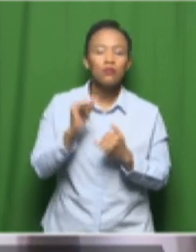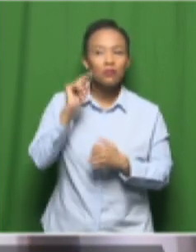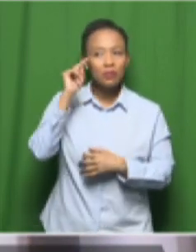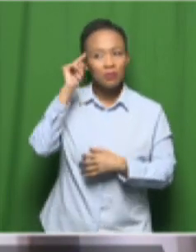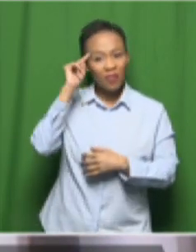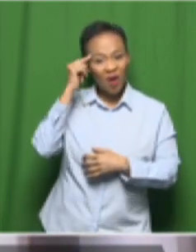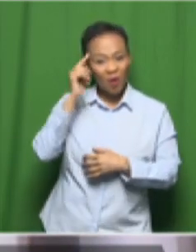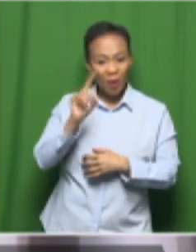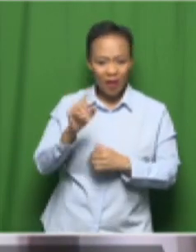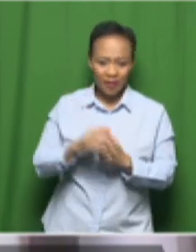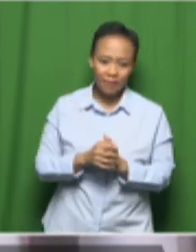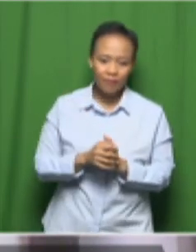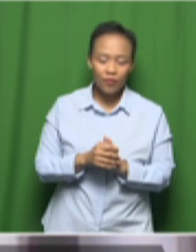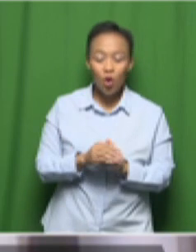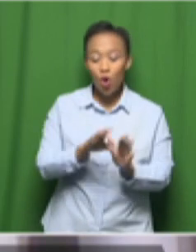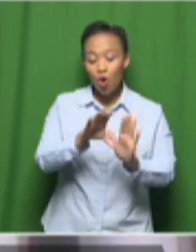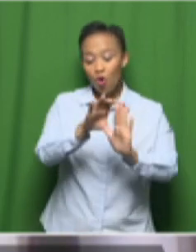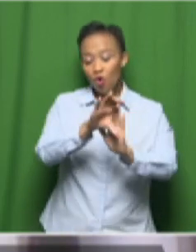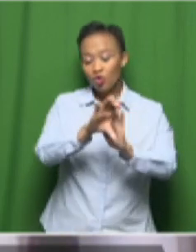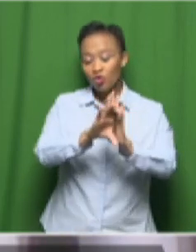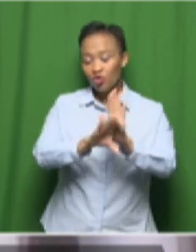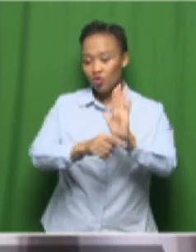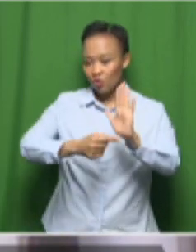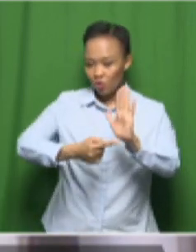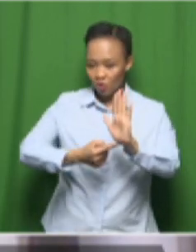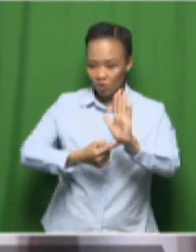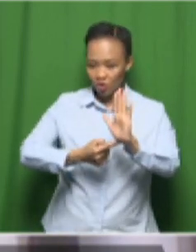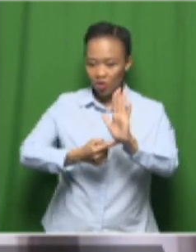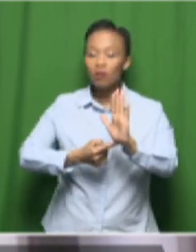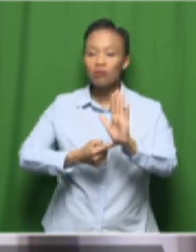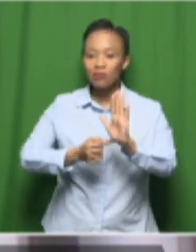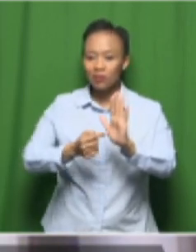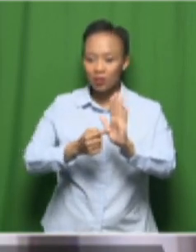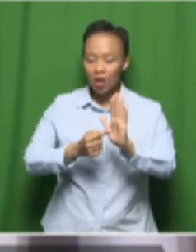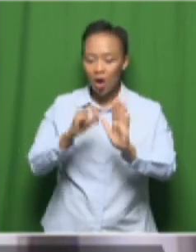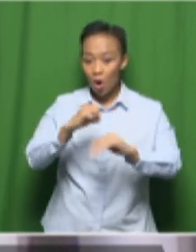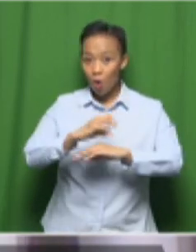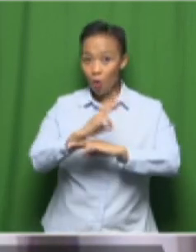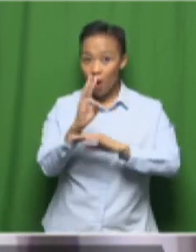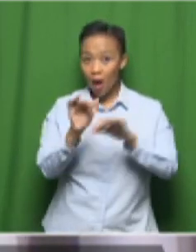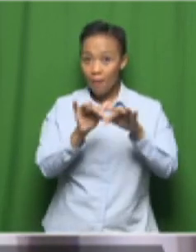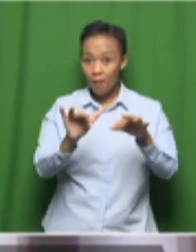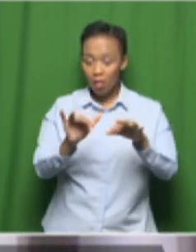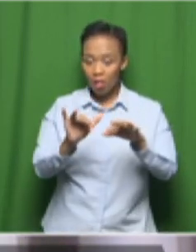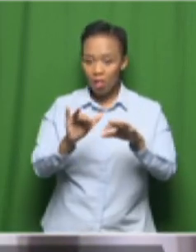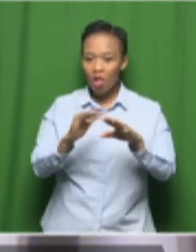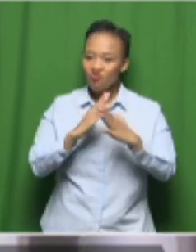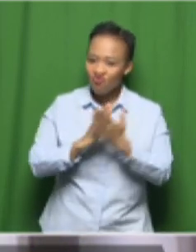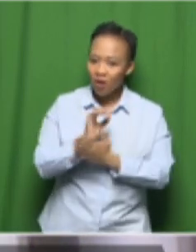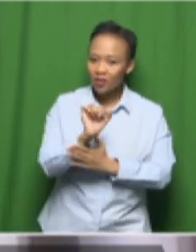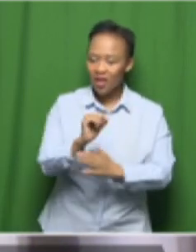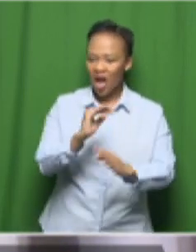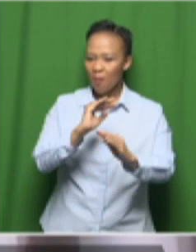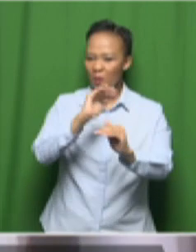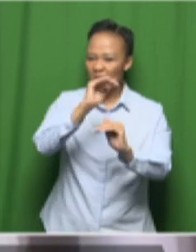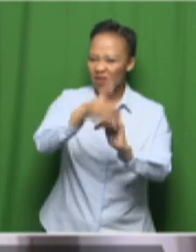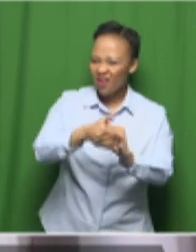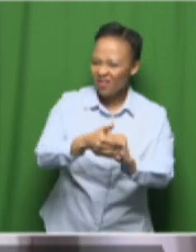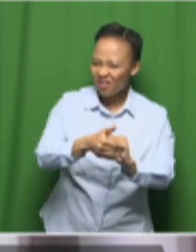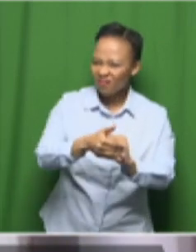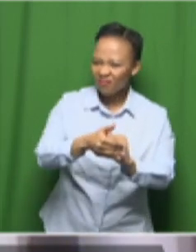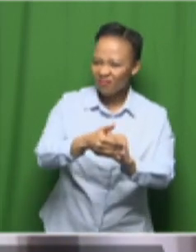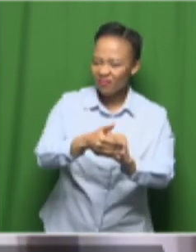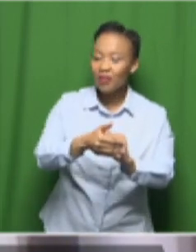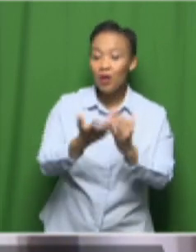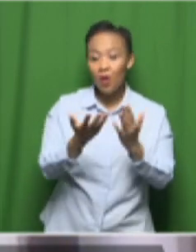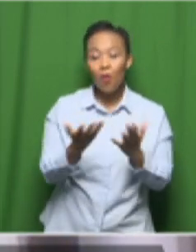our constitution does protect the dignity and rights of queer people in South Africa, under the surface that is